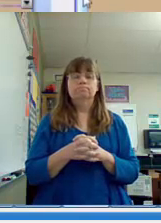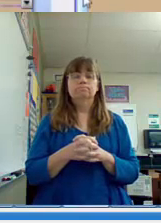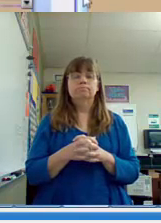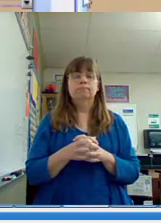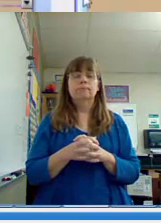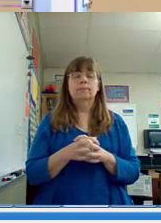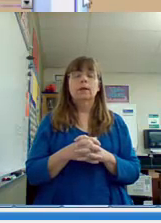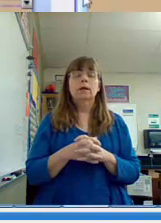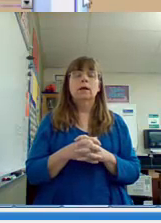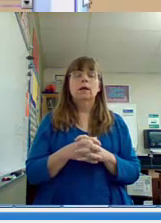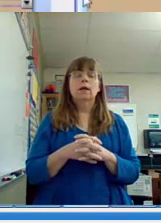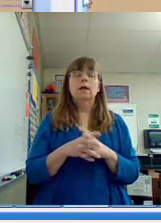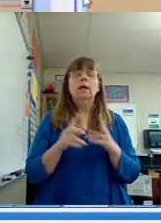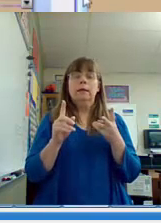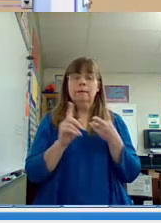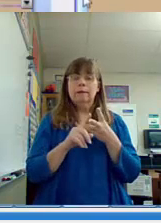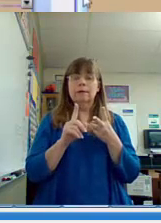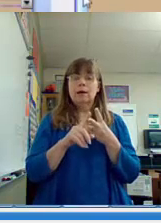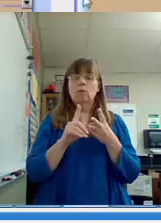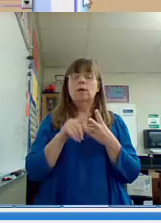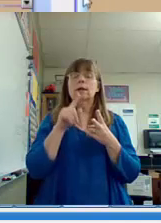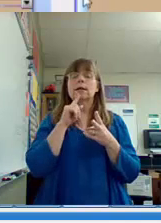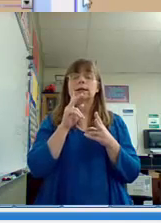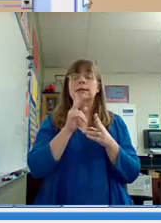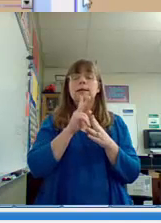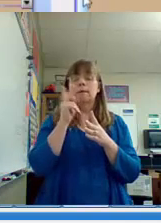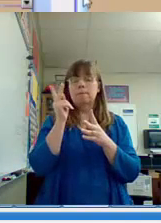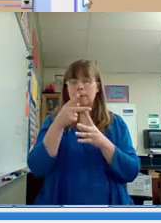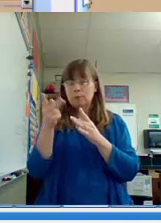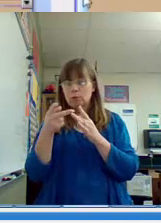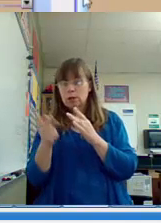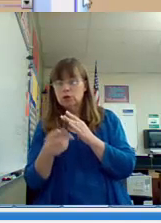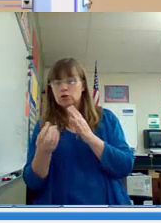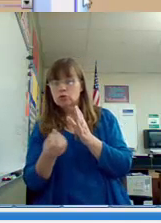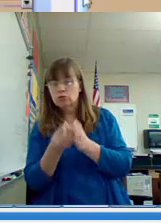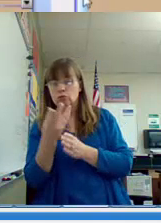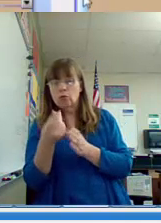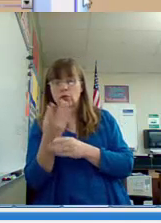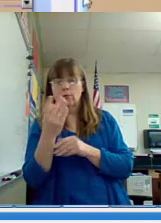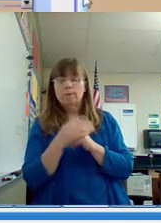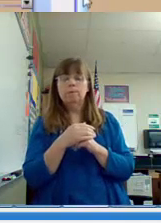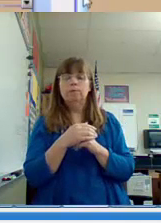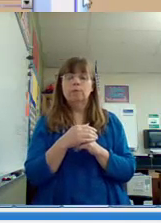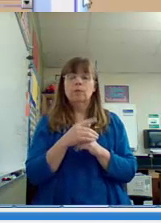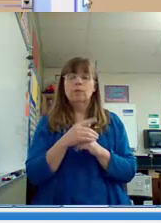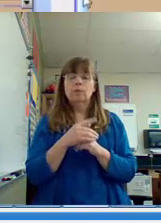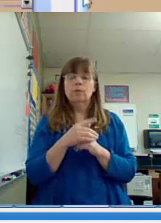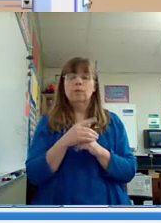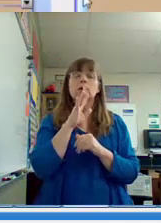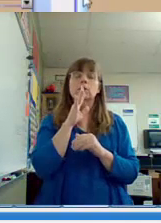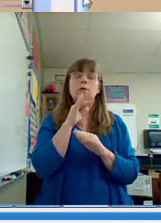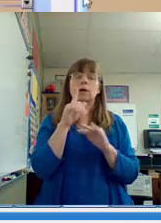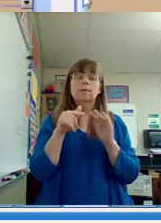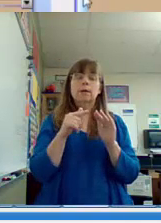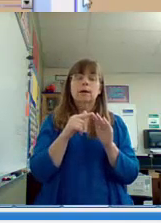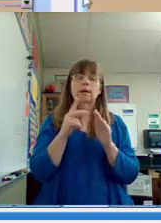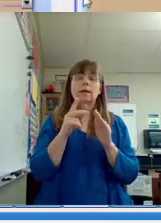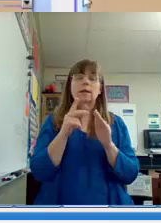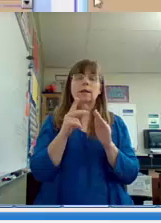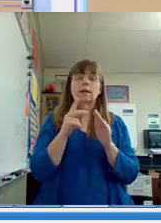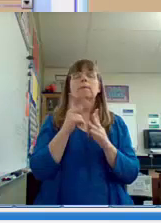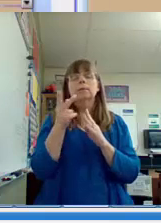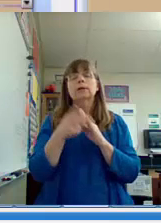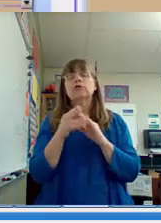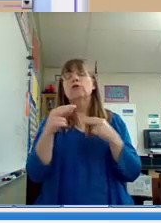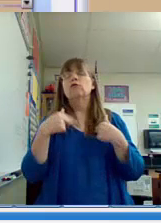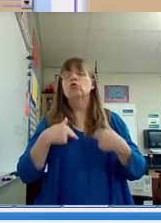The second one is population growth. So when we're talking about population growth, we're really talking about the population of humans